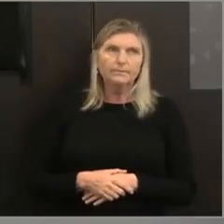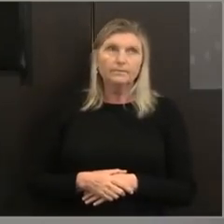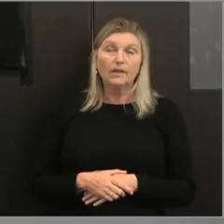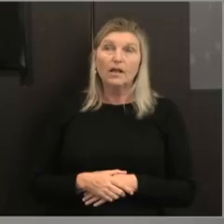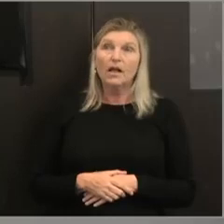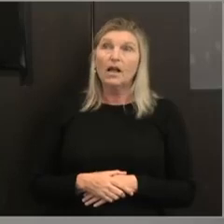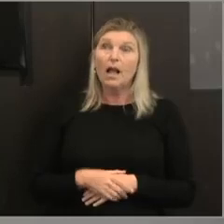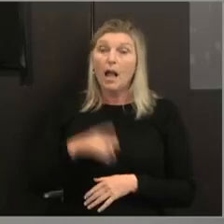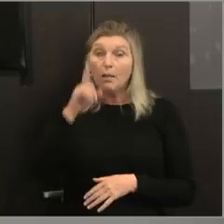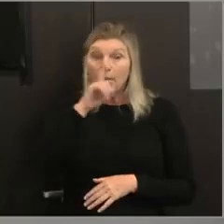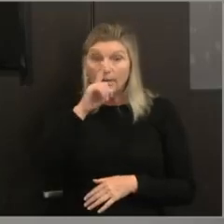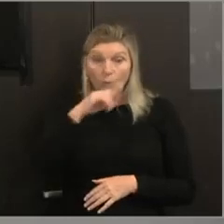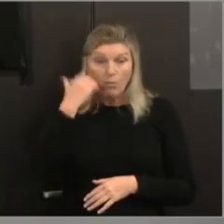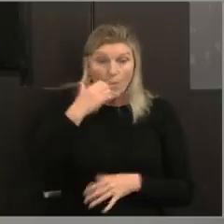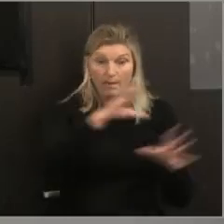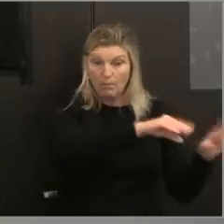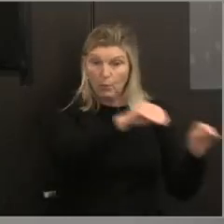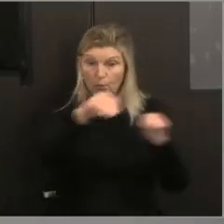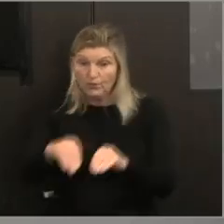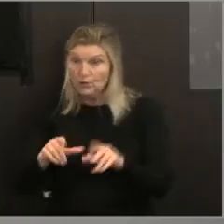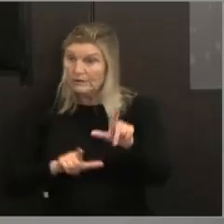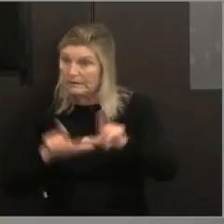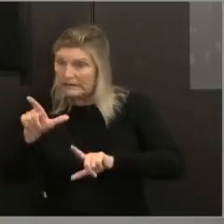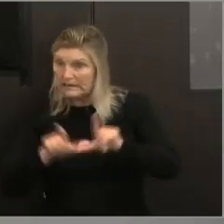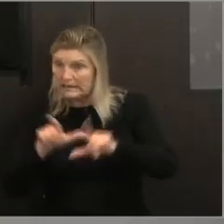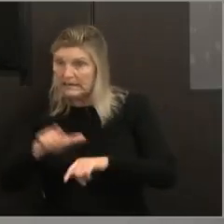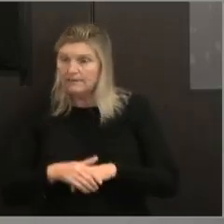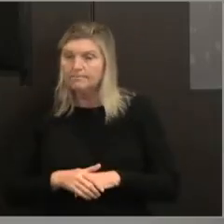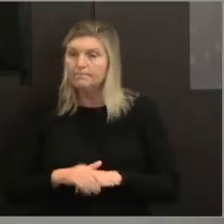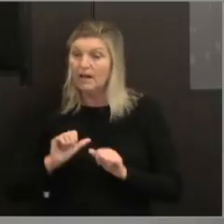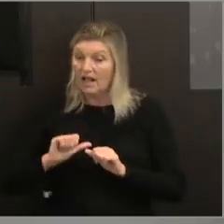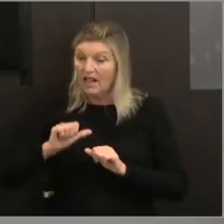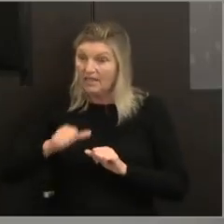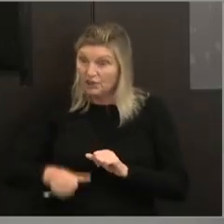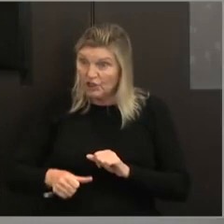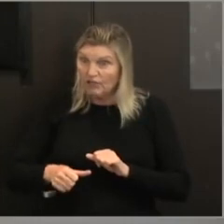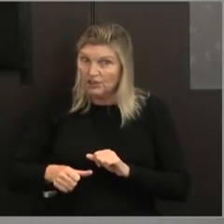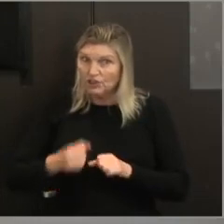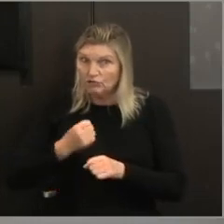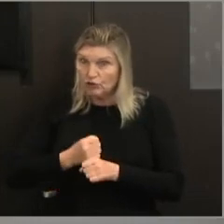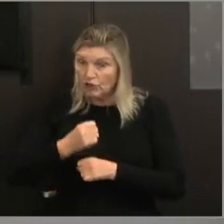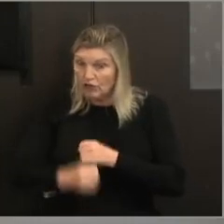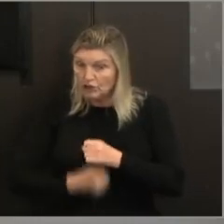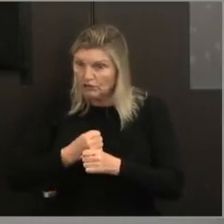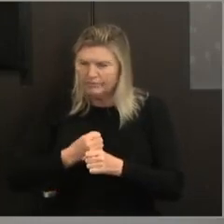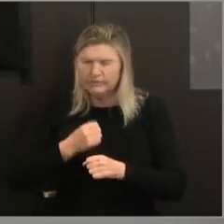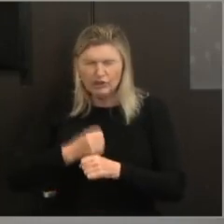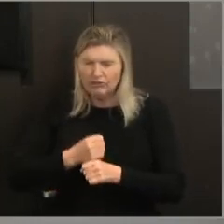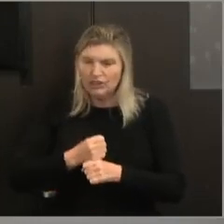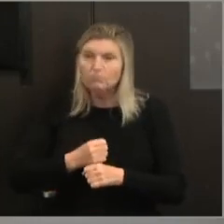Those who moved into the cities, the generation that moved were usually fluent in the